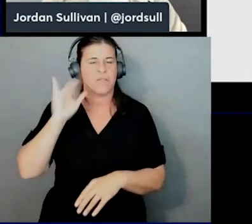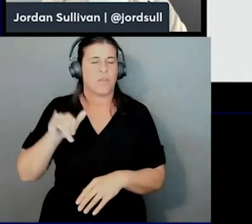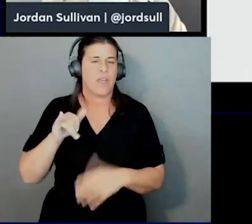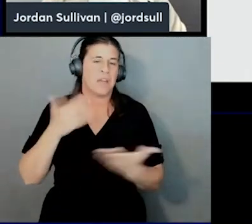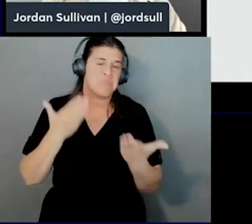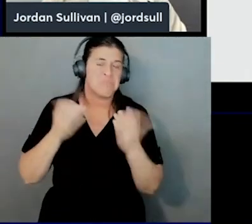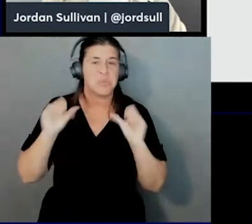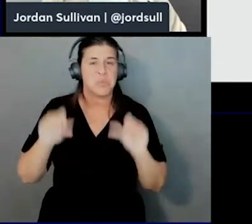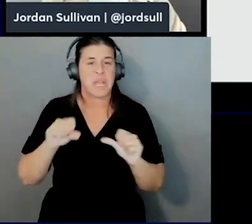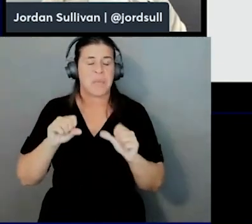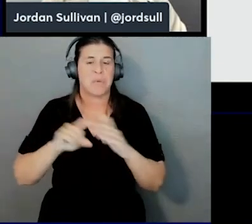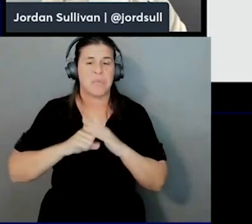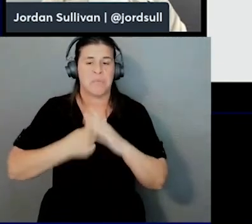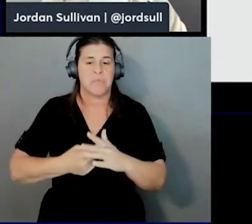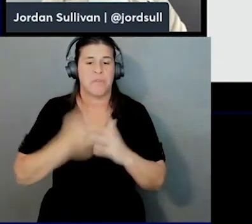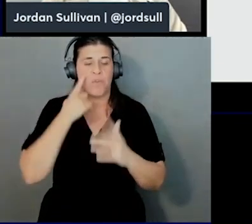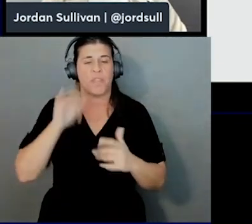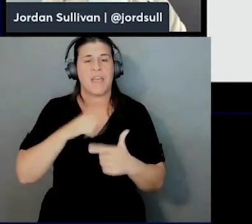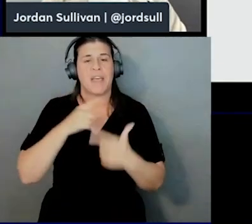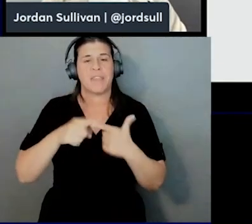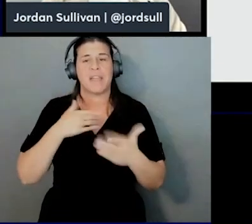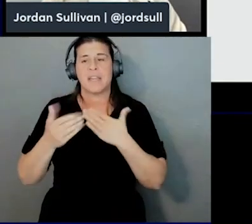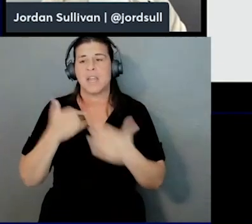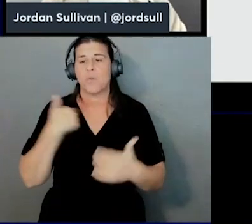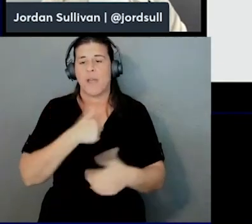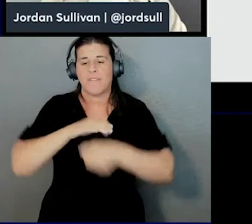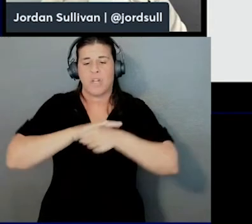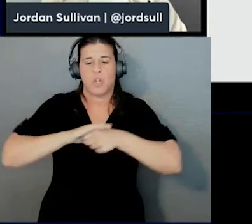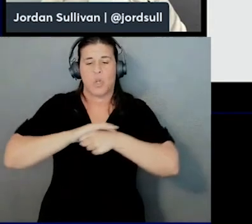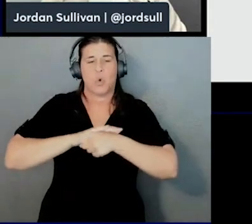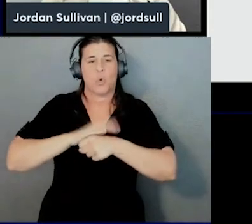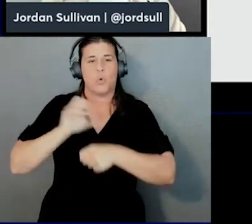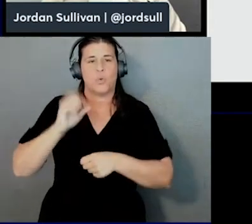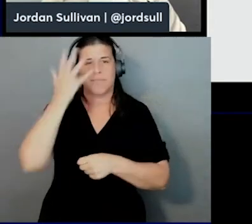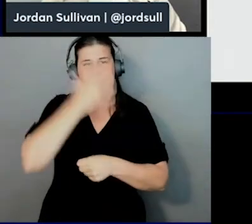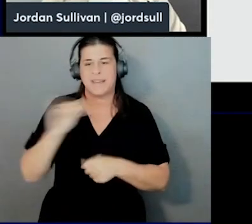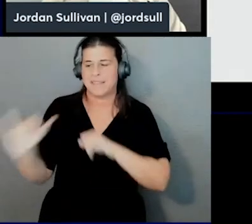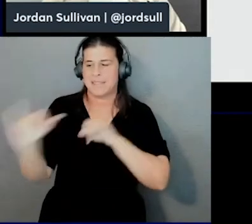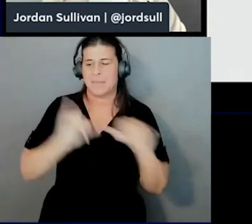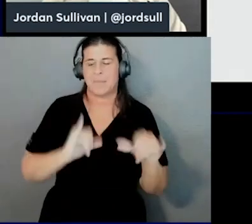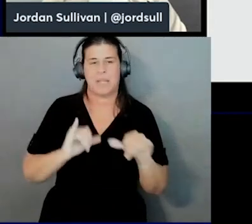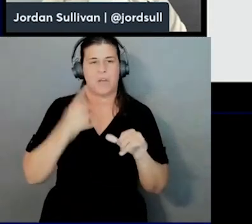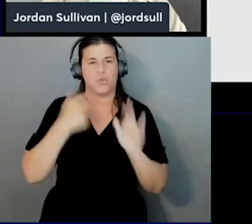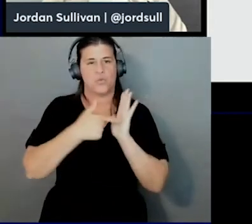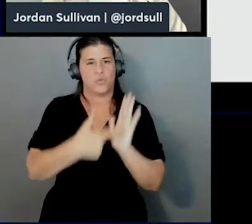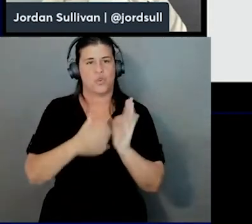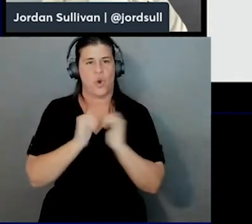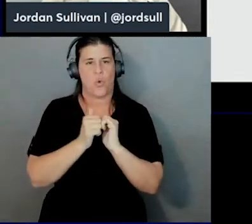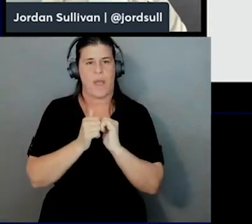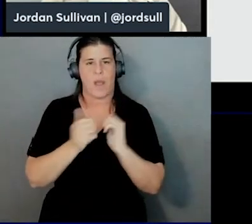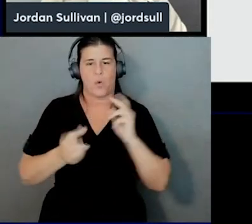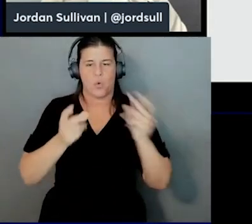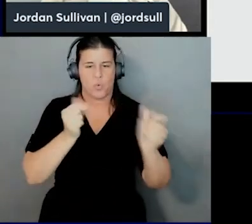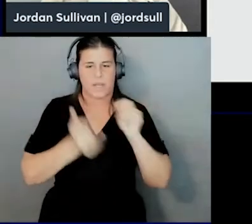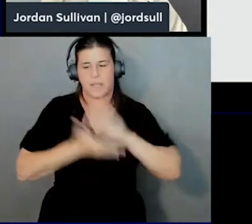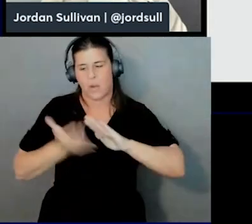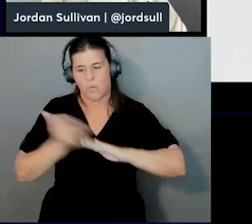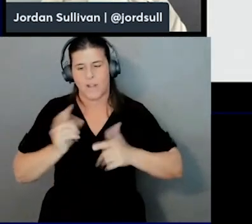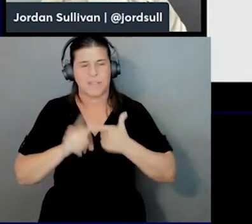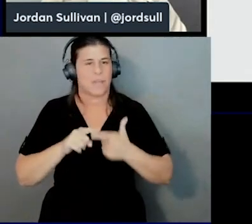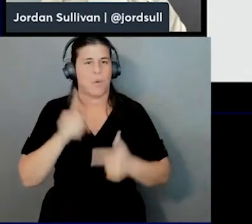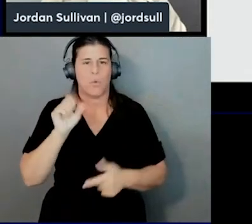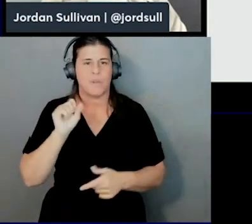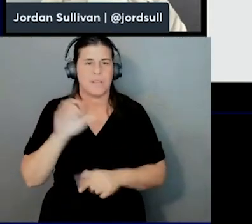anyway. So in that case, I'm using local simulator just to showcase quickly how it runs, and it will be in a second because I didn't put